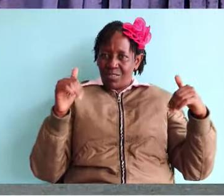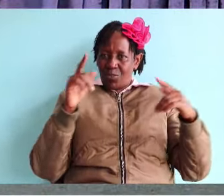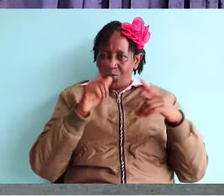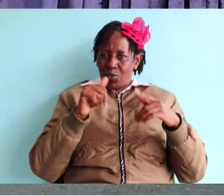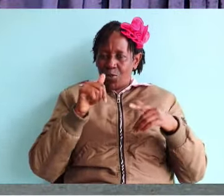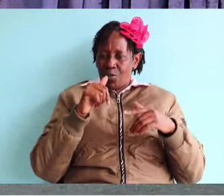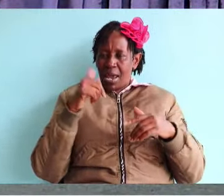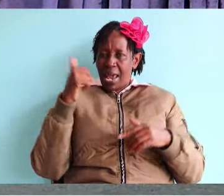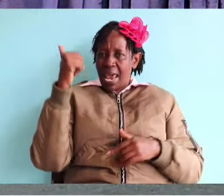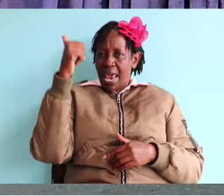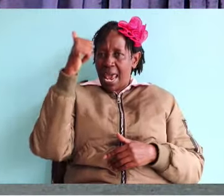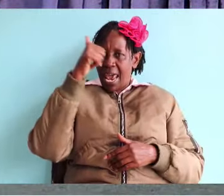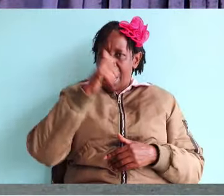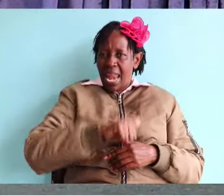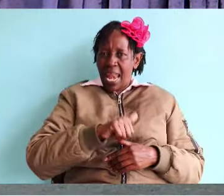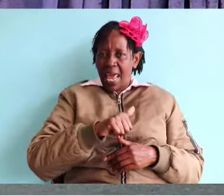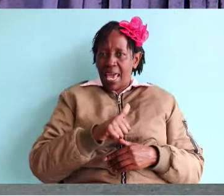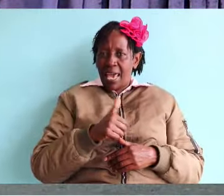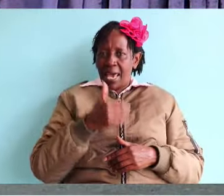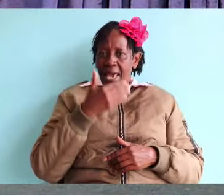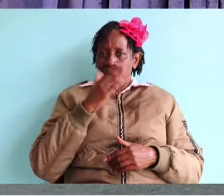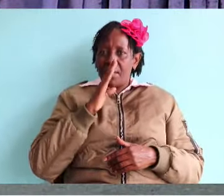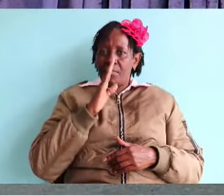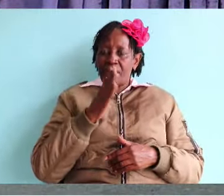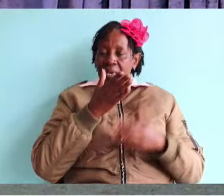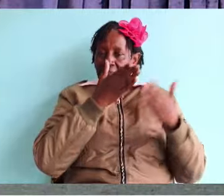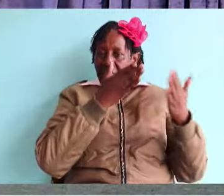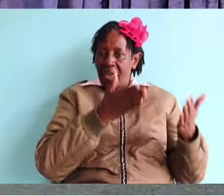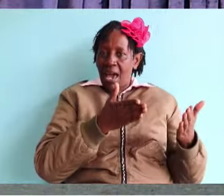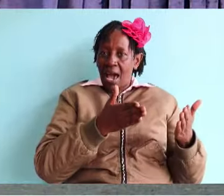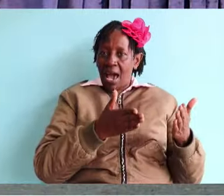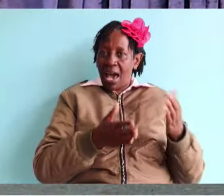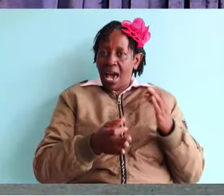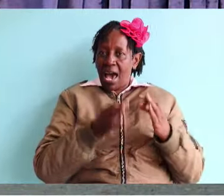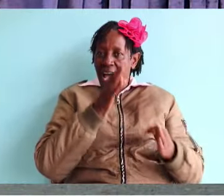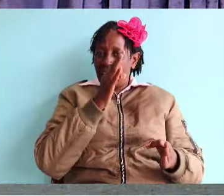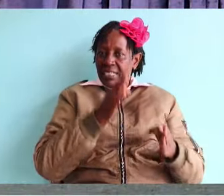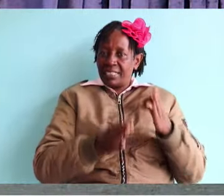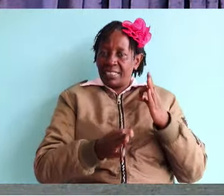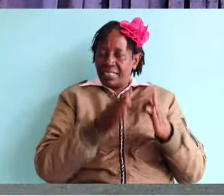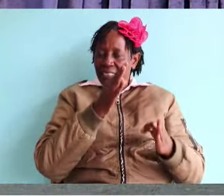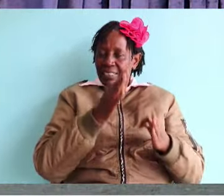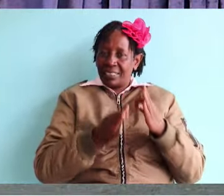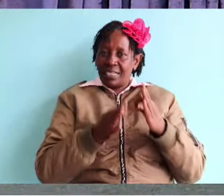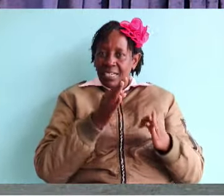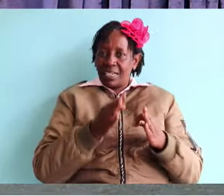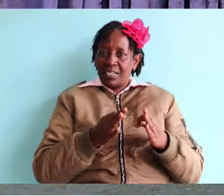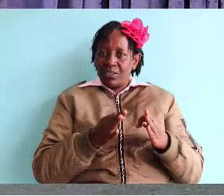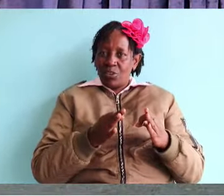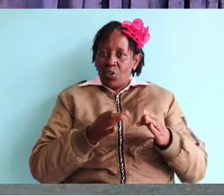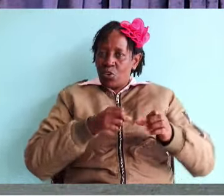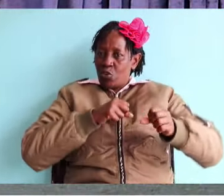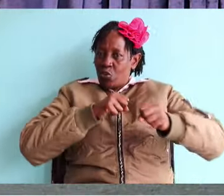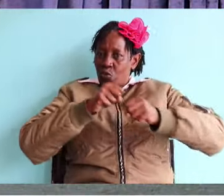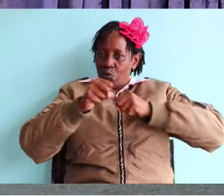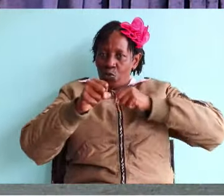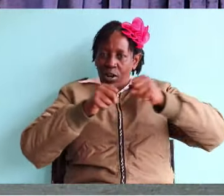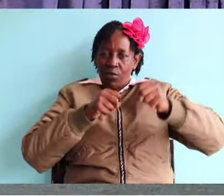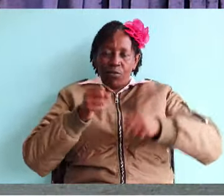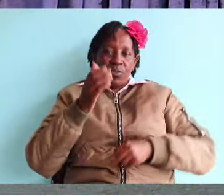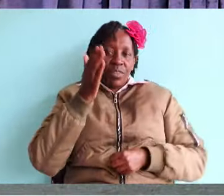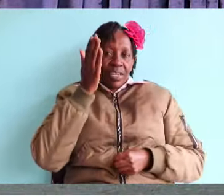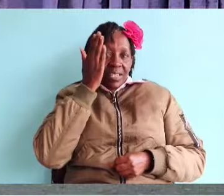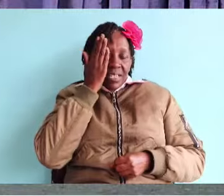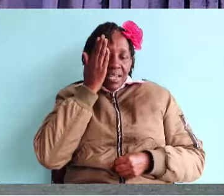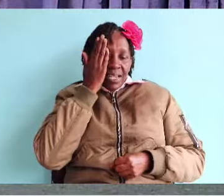of being that kind of a judge or a warrior who would continue to fight for the Israelites. And now he takes a